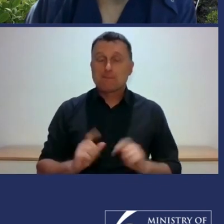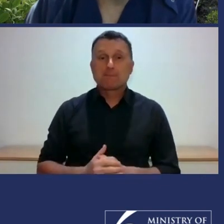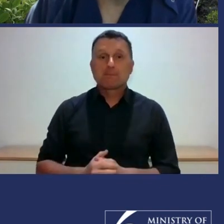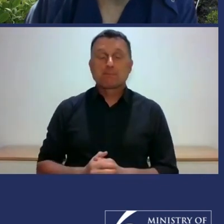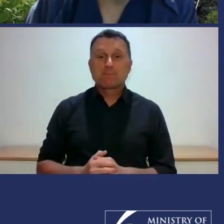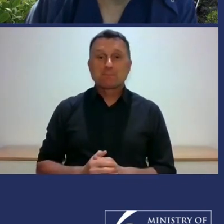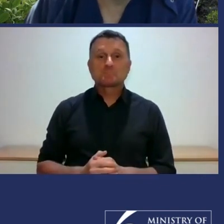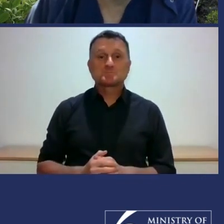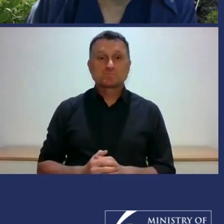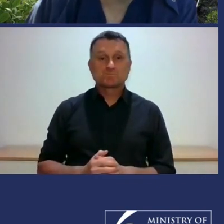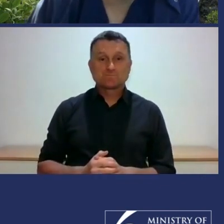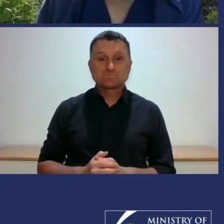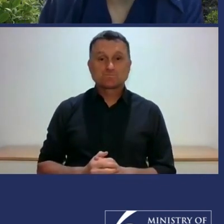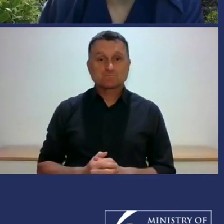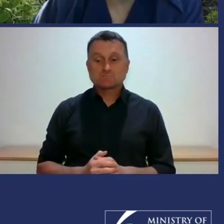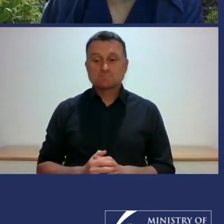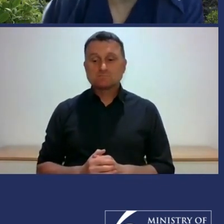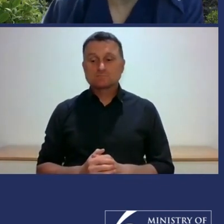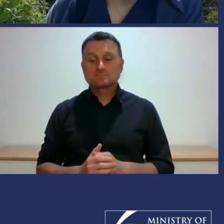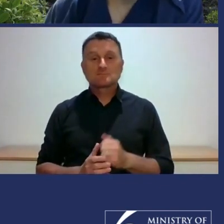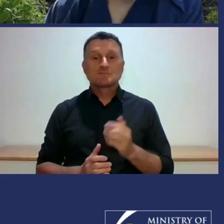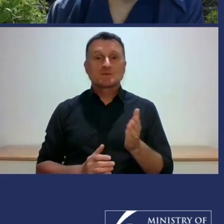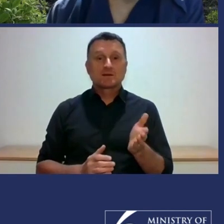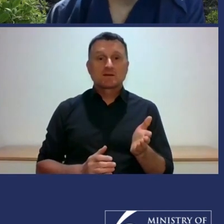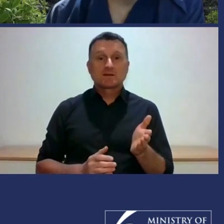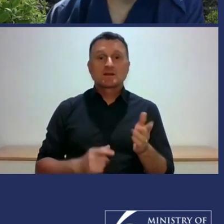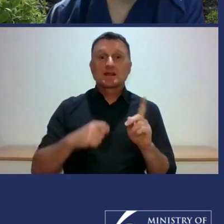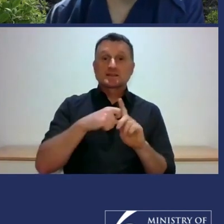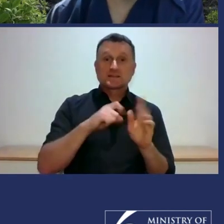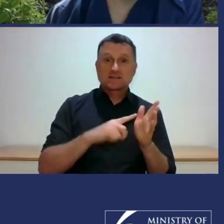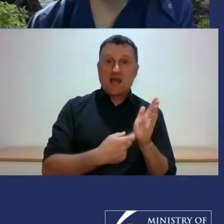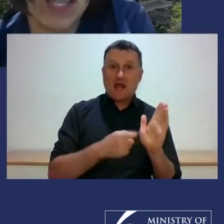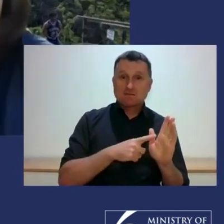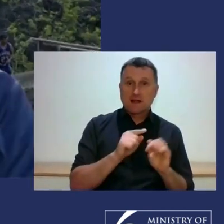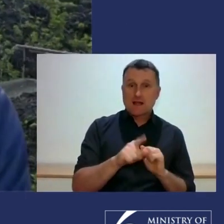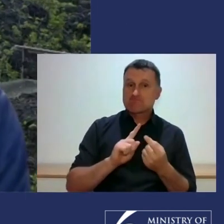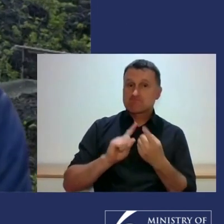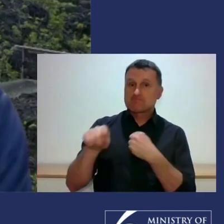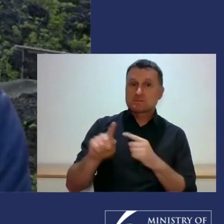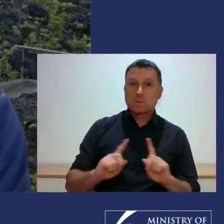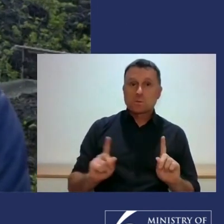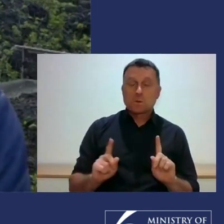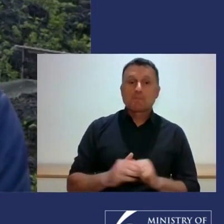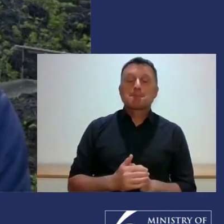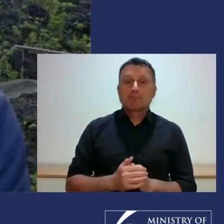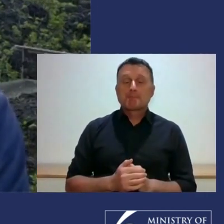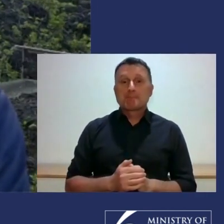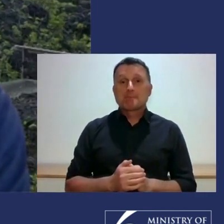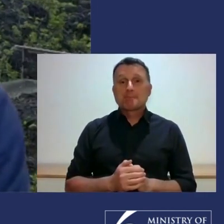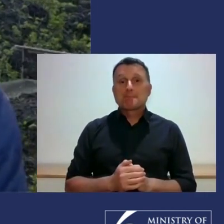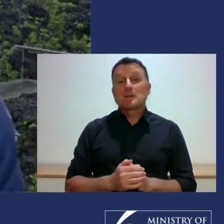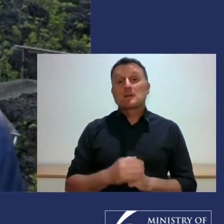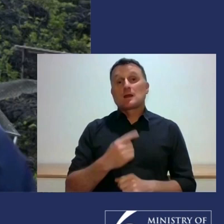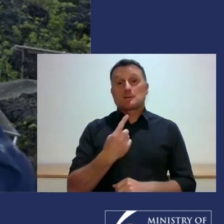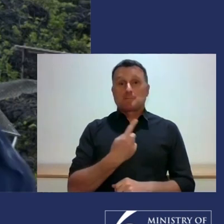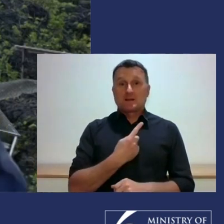Oh, Kara, you've moved. Do you know about this? As far as I'm aware, that Michelle can correct